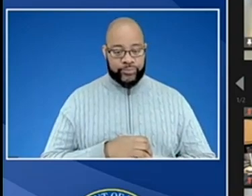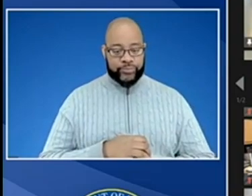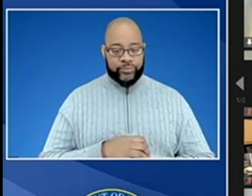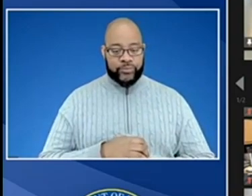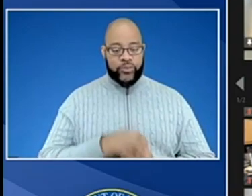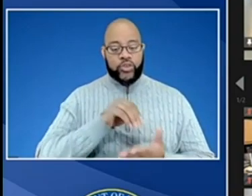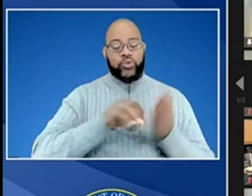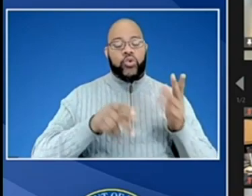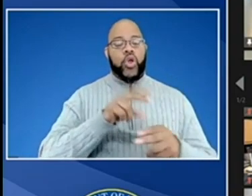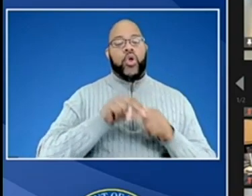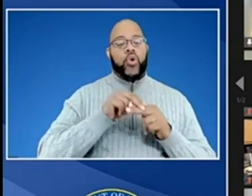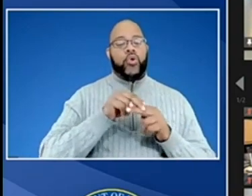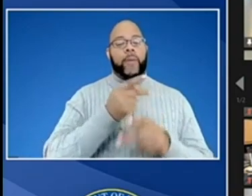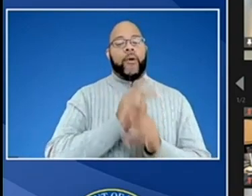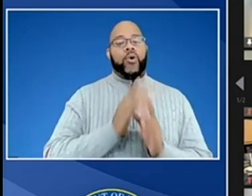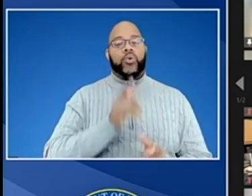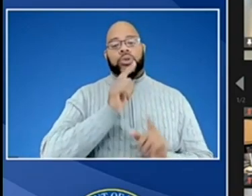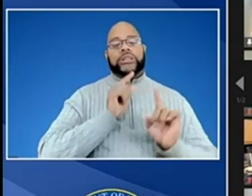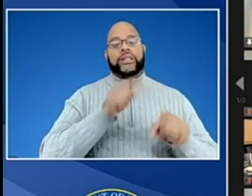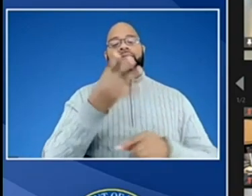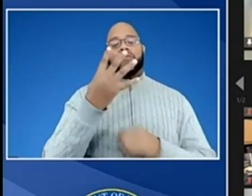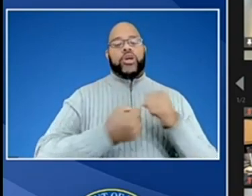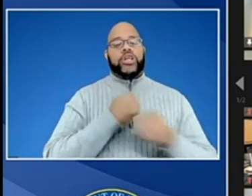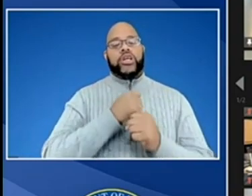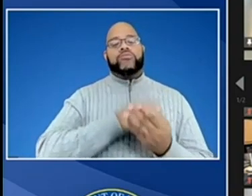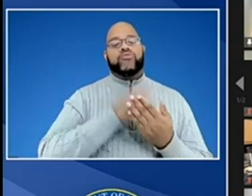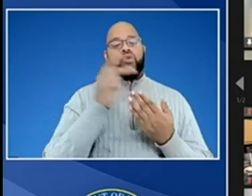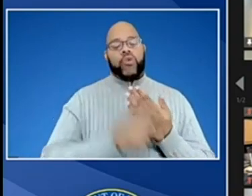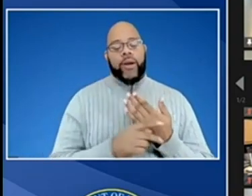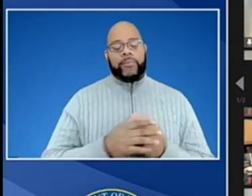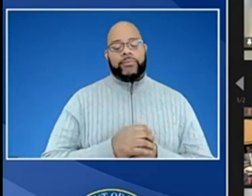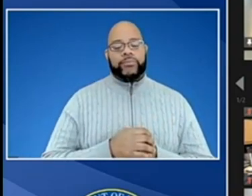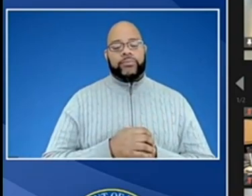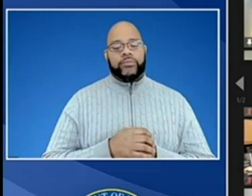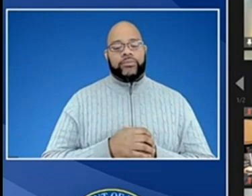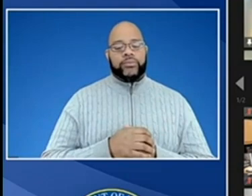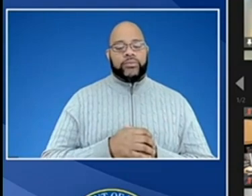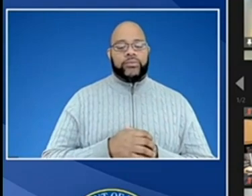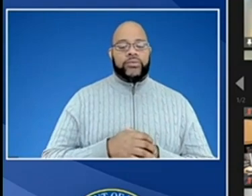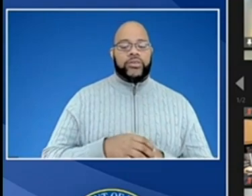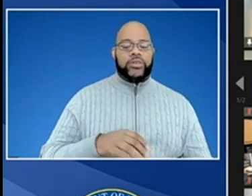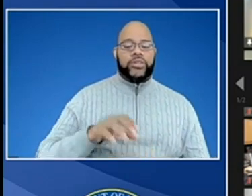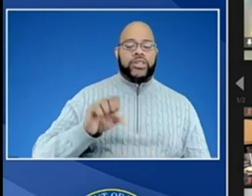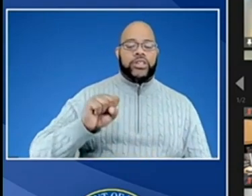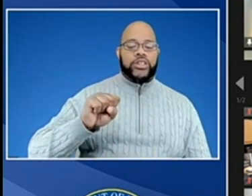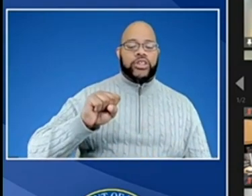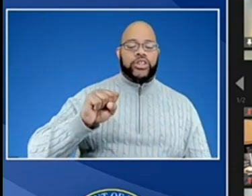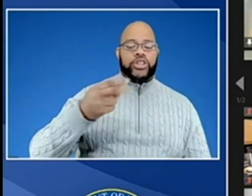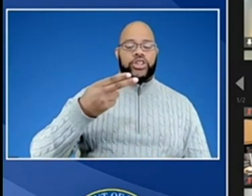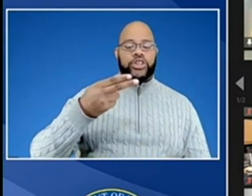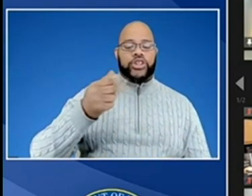Student loan borrowers who attended four-year programs, Sherry Gamage as primary.